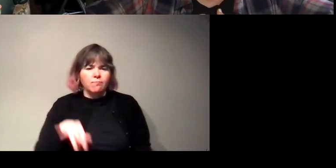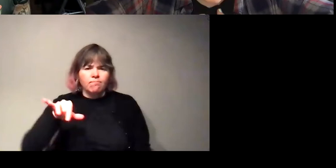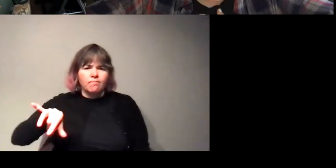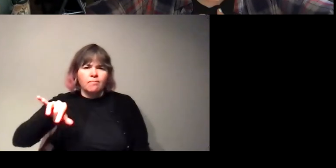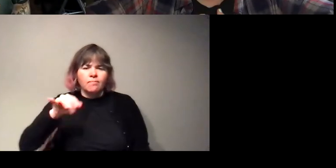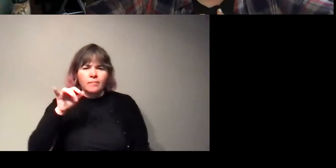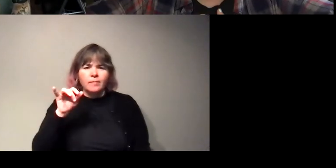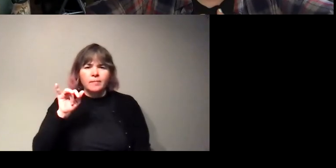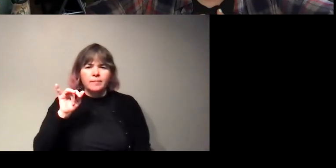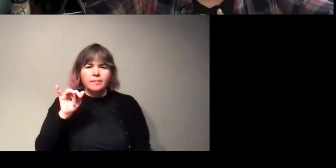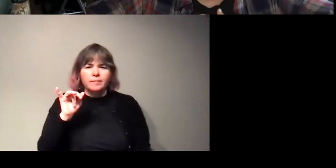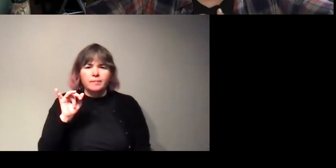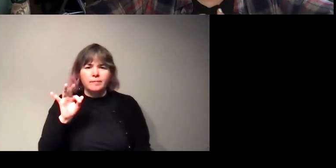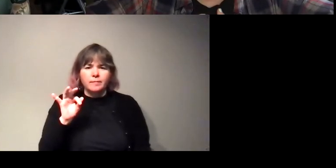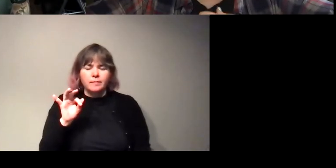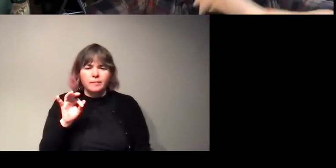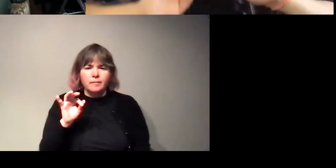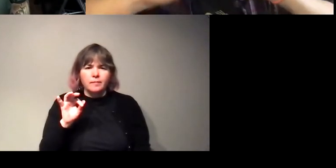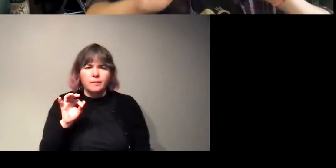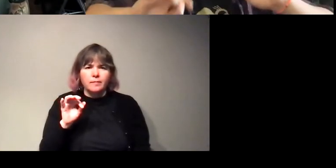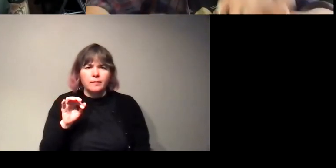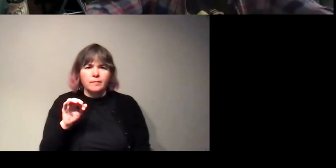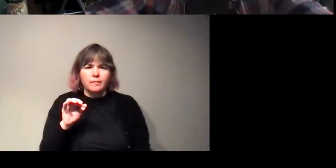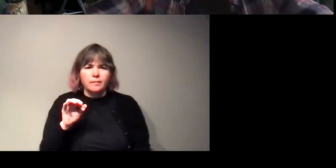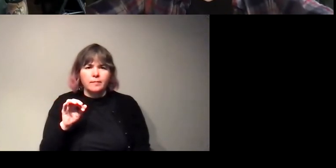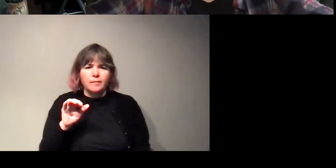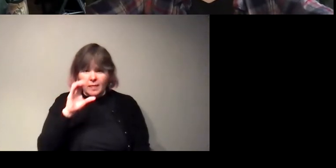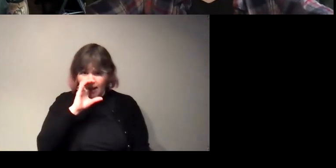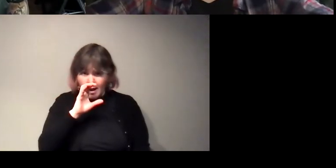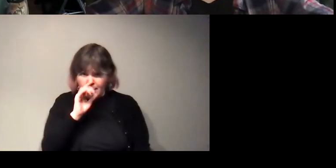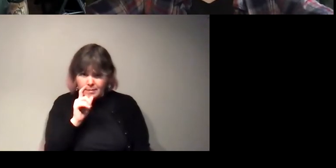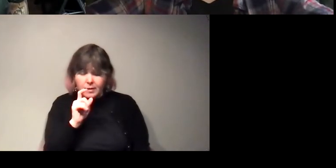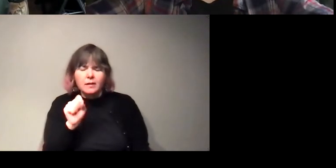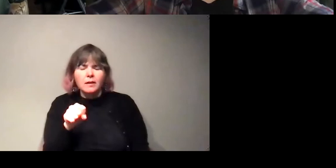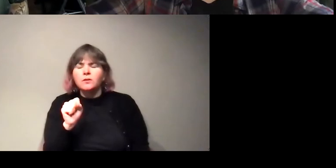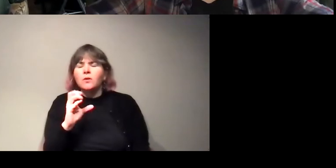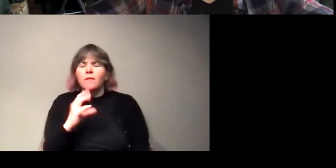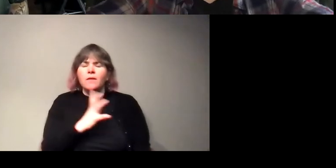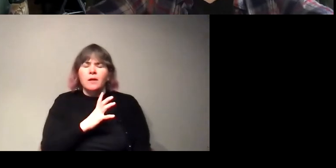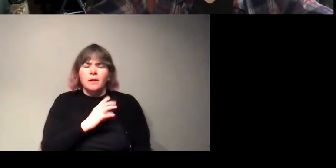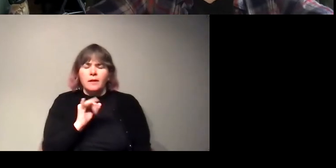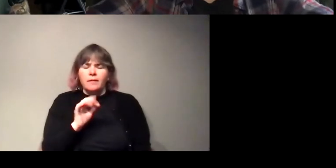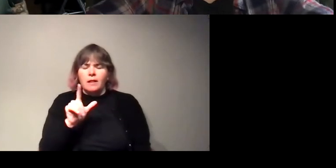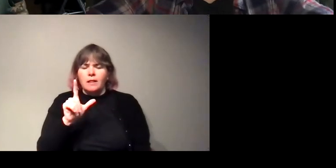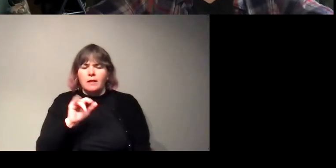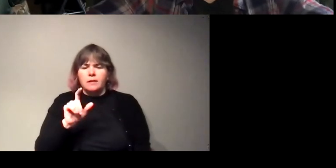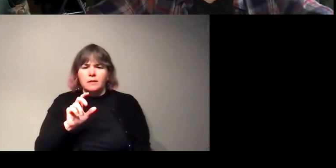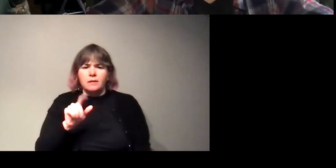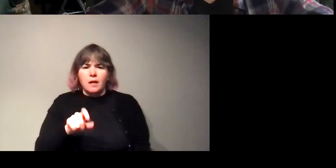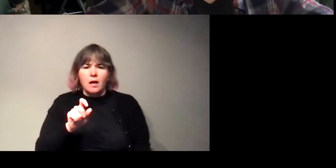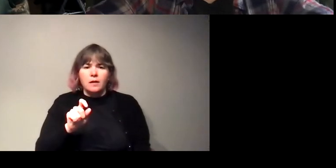So if you do the like how to comic thing. Yes. Yeah, so if you go to